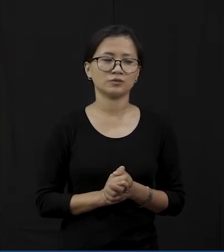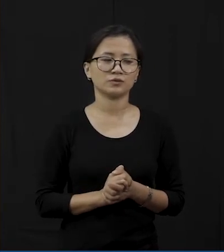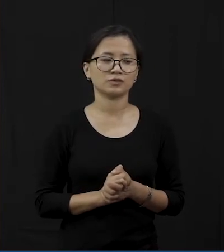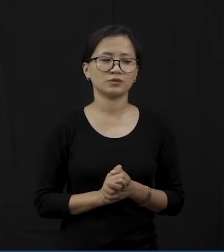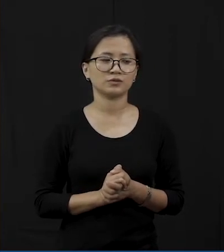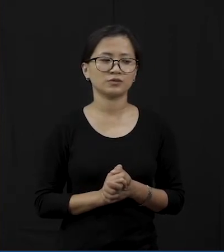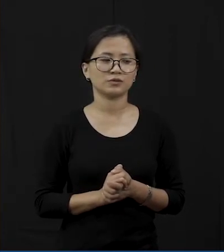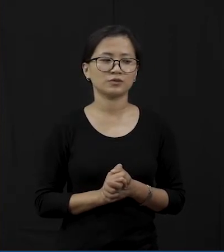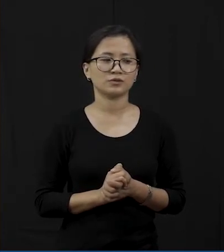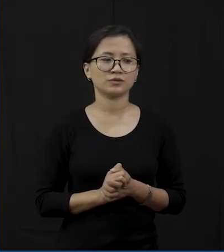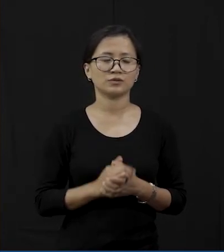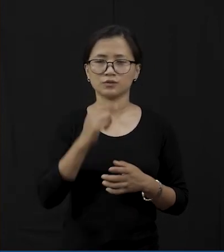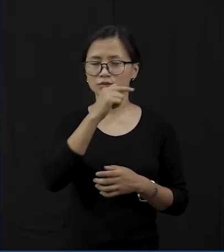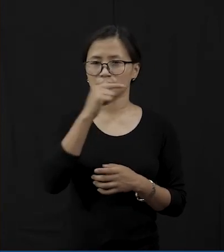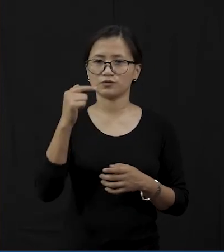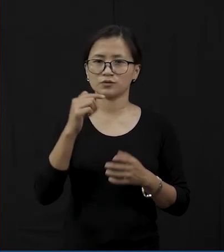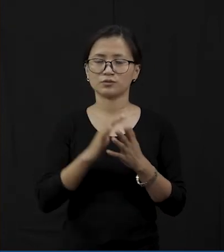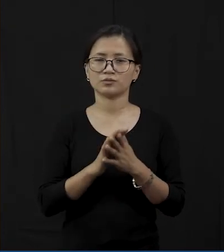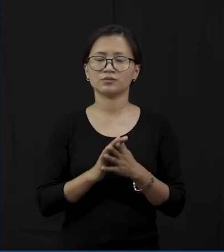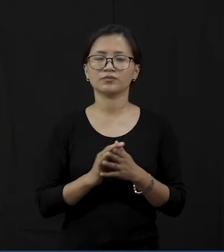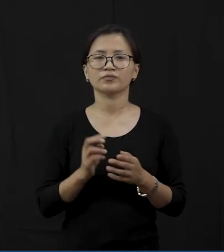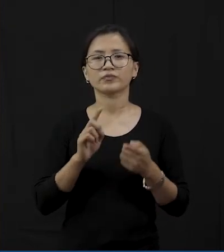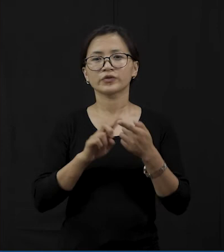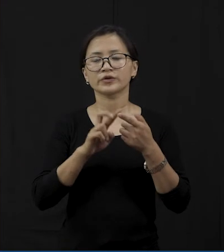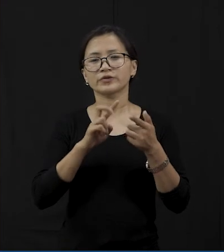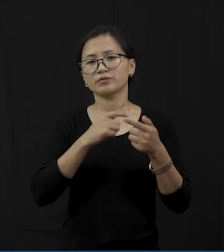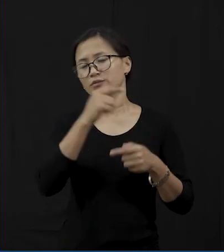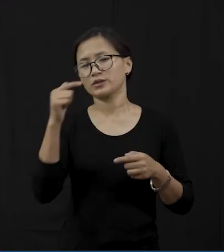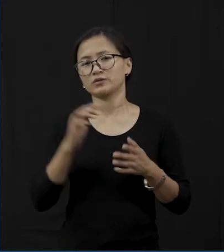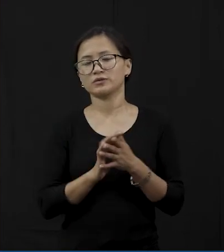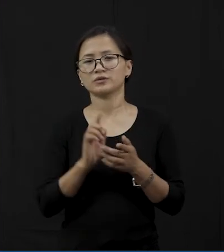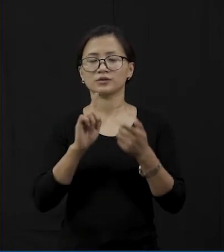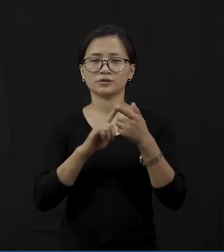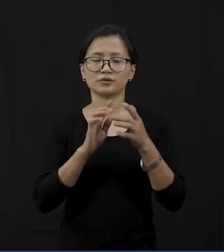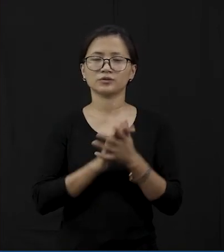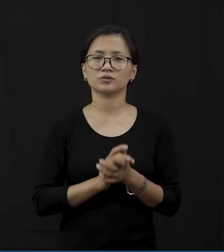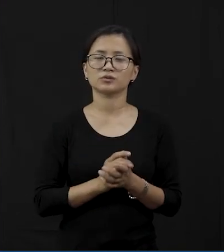So even minus even is also even.